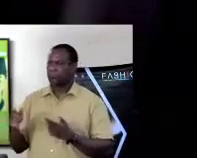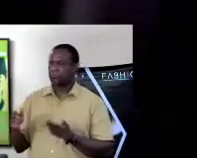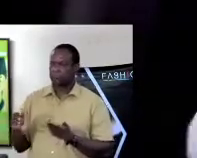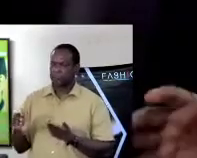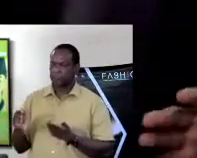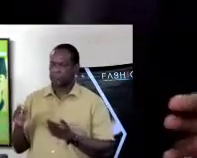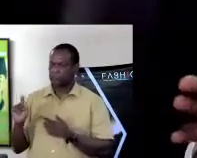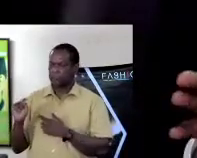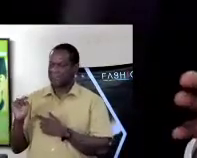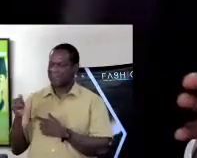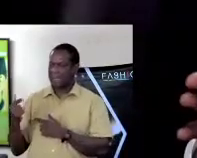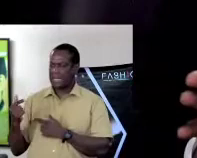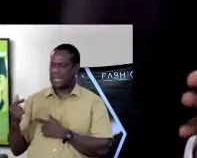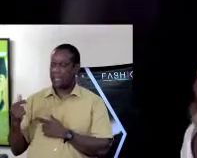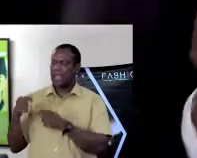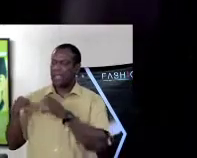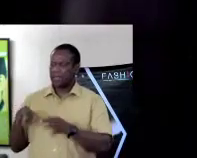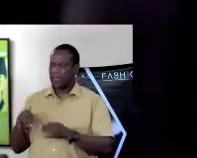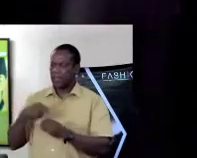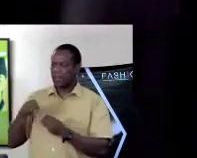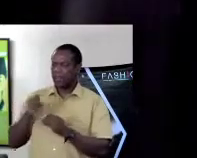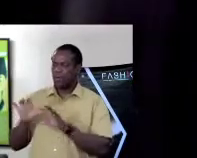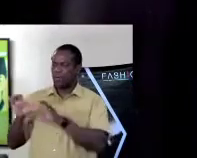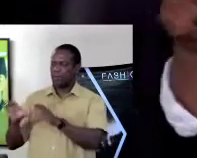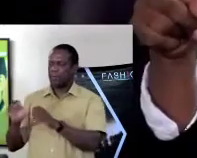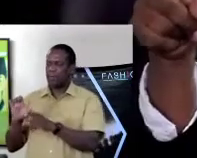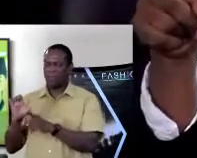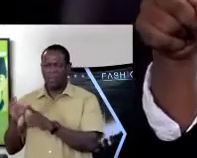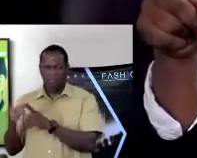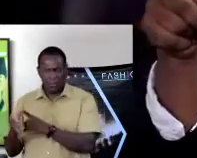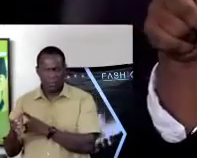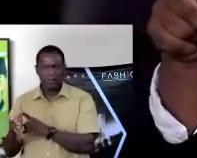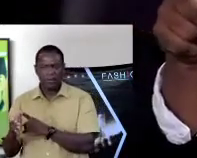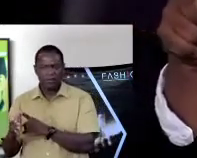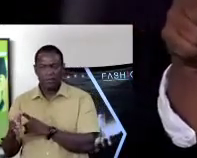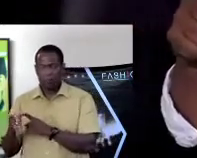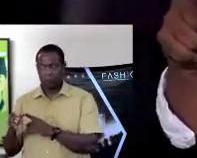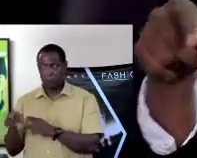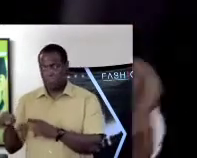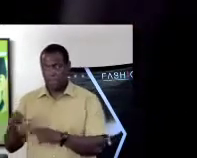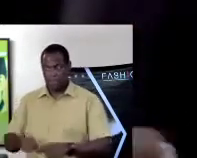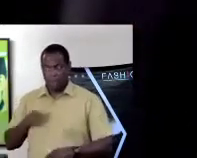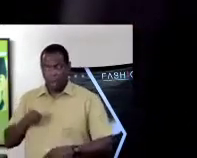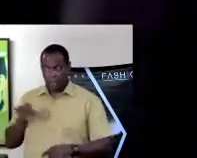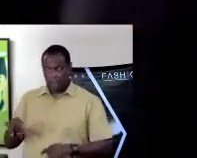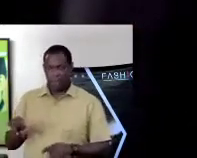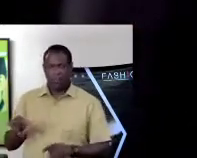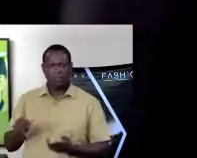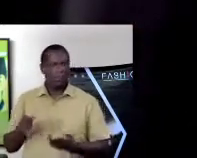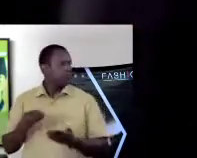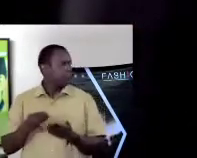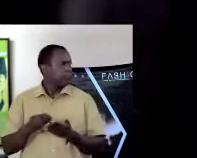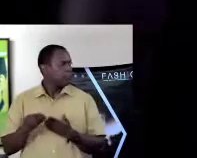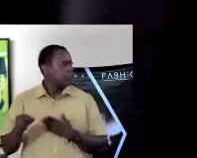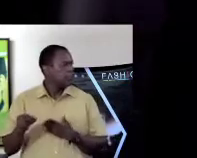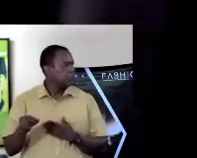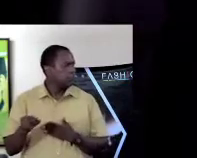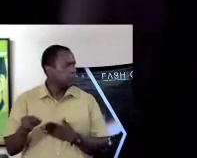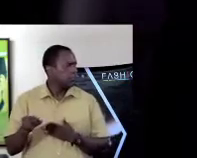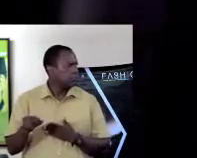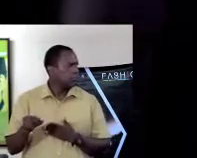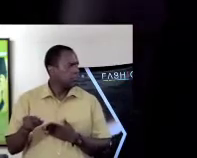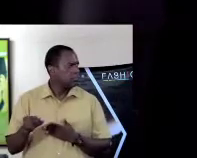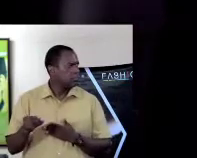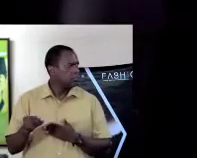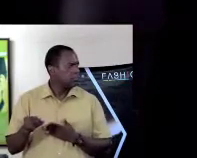is as proud as punch, because they still feel that when they buy a sarong made